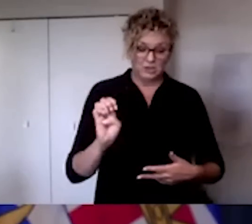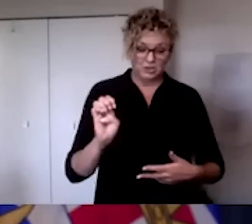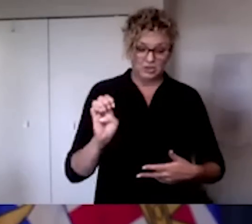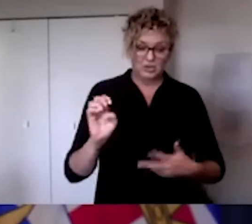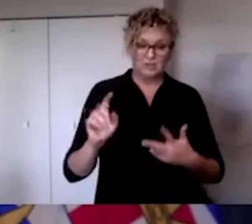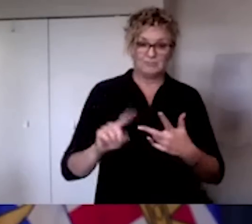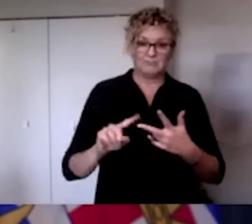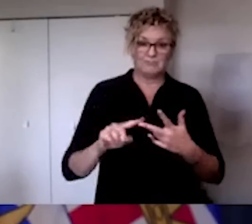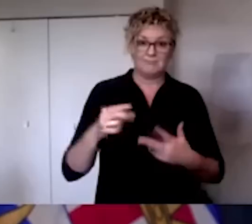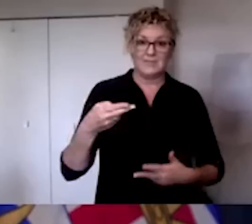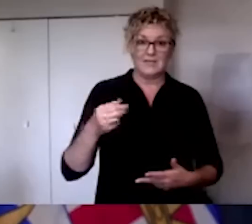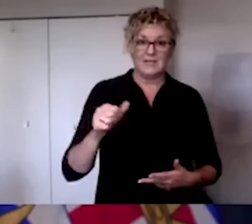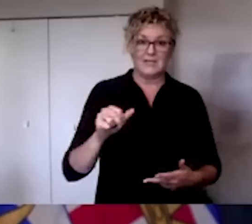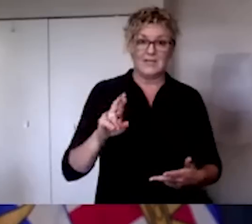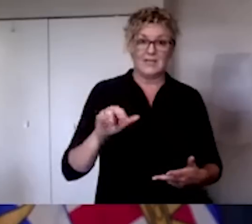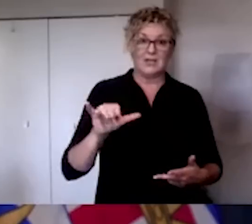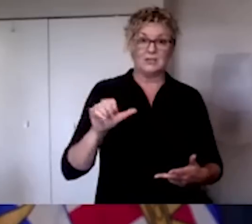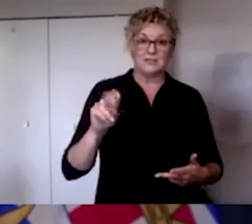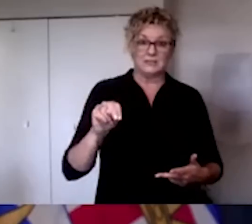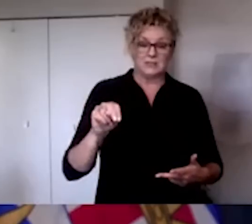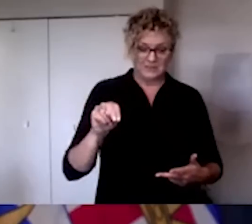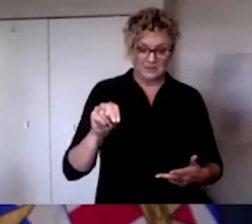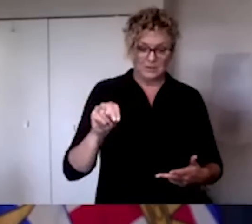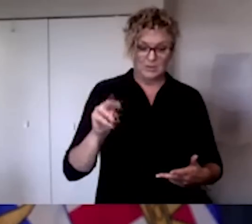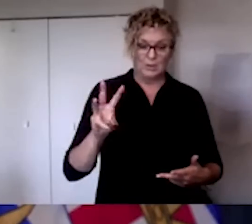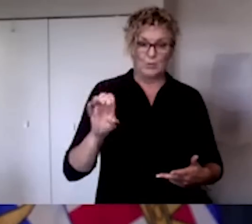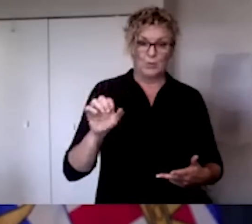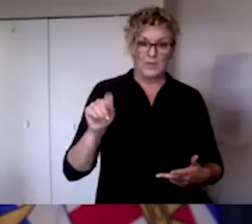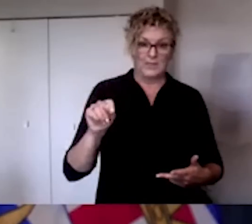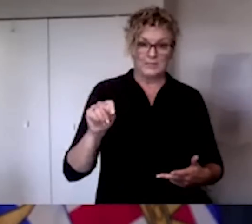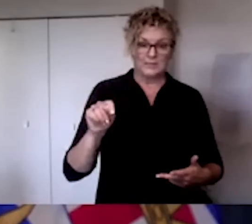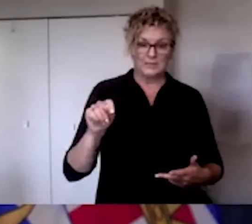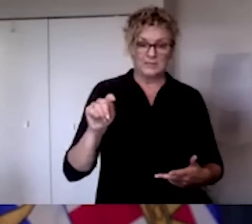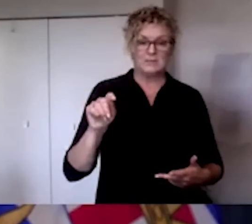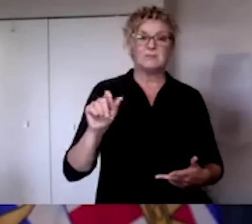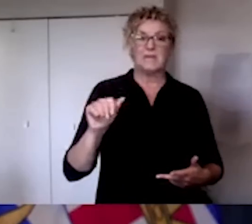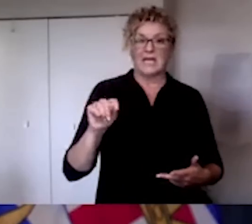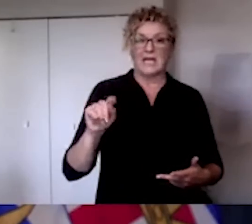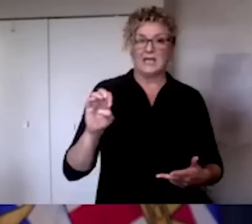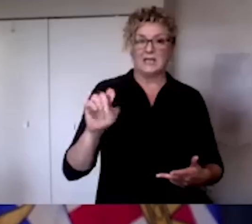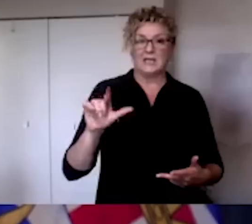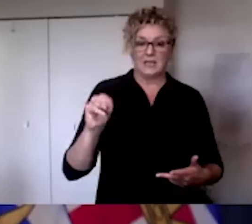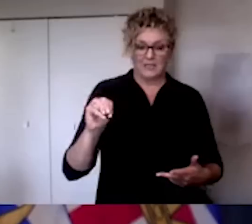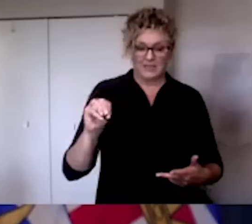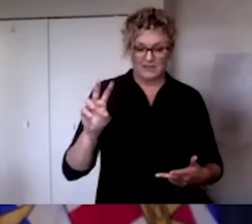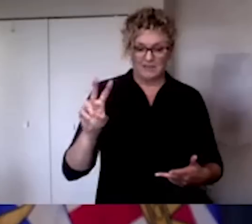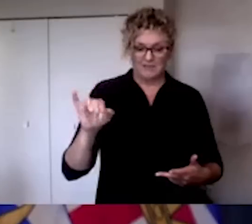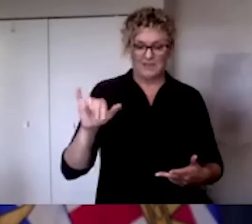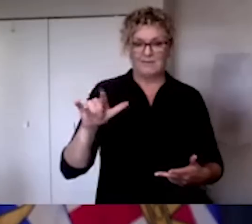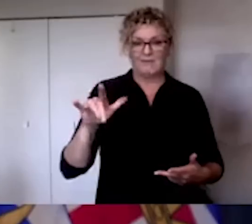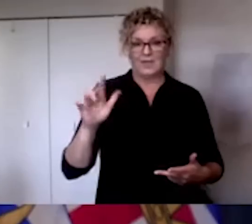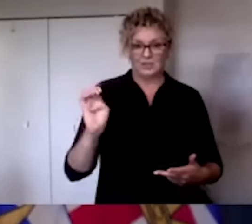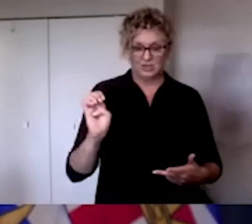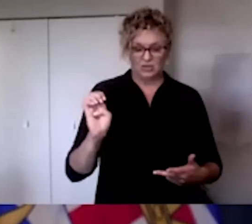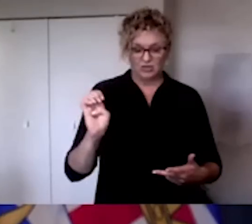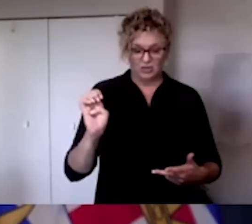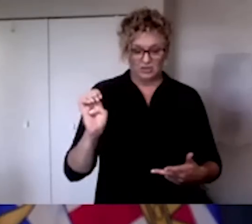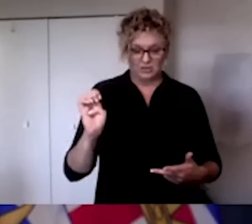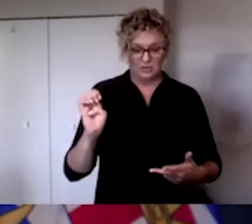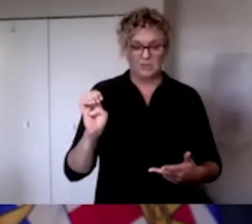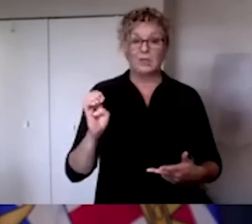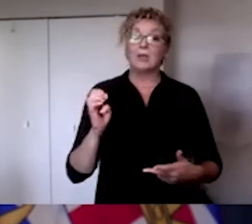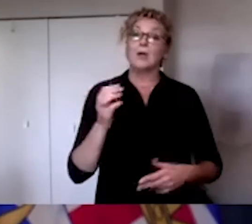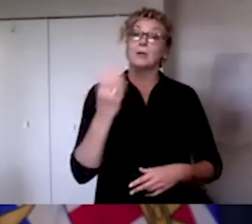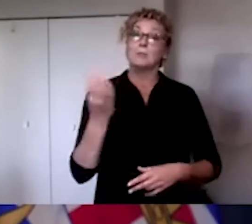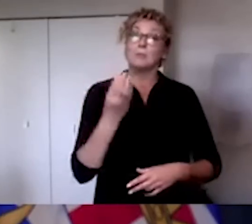Holy Family Hospital in Vancouver Coastal Health, Neighbourhood 1 and 2, with a single staff person, and a single staff person as well